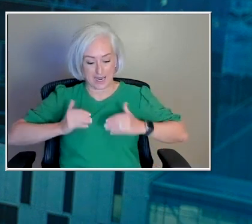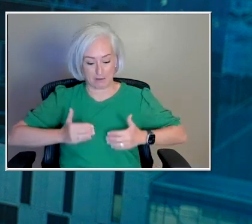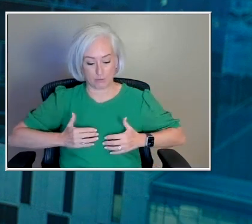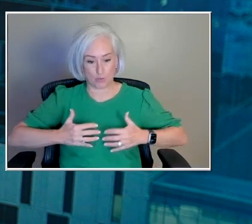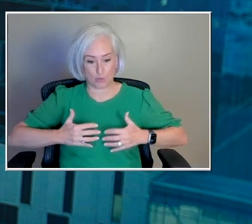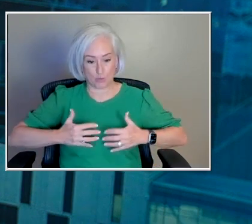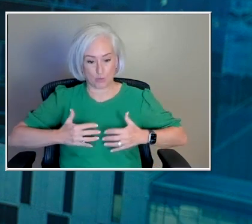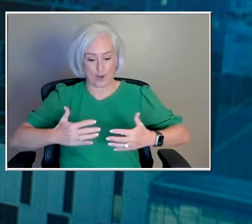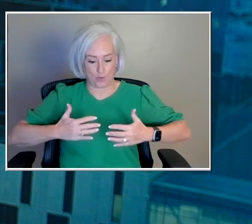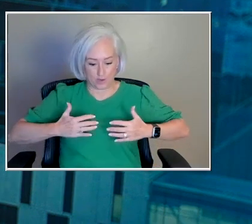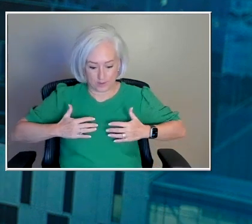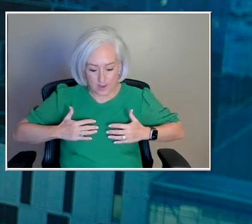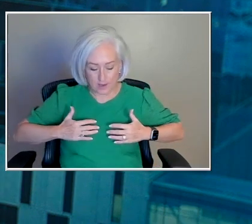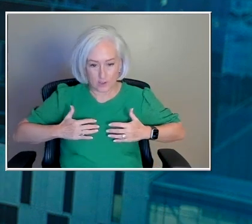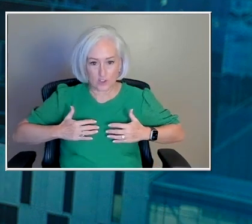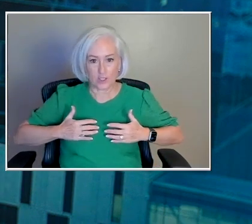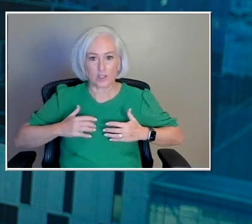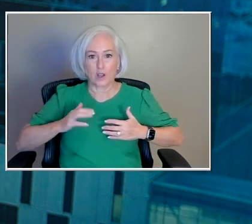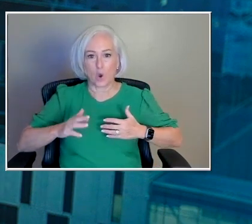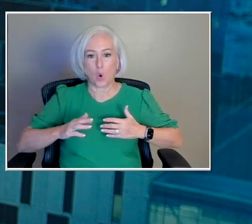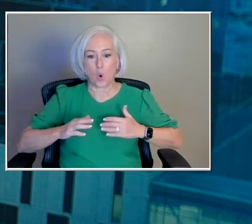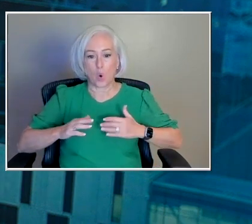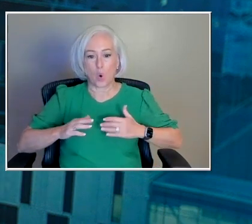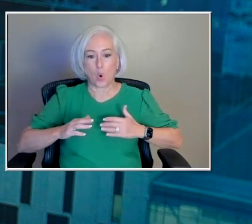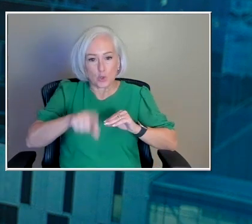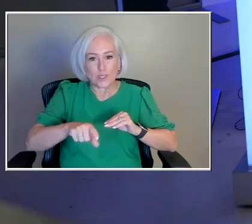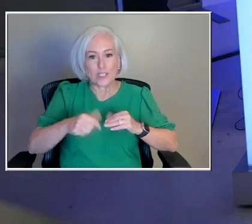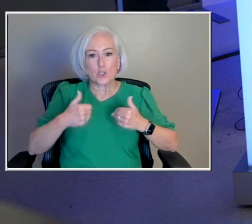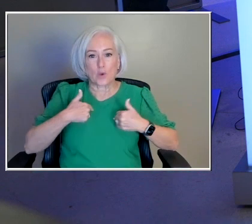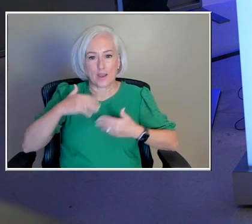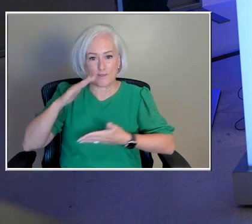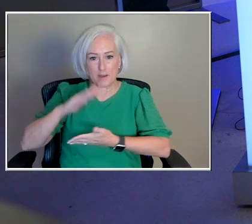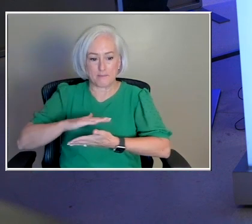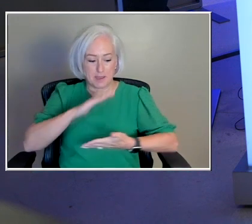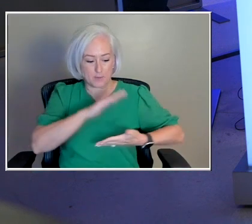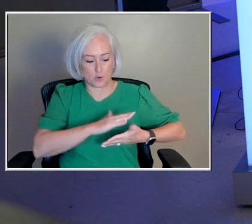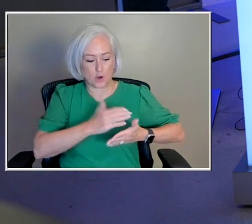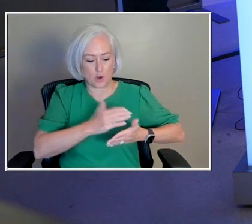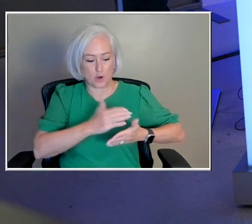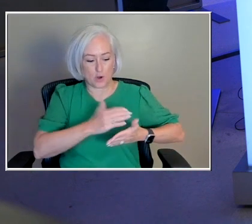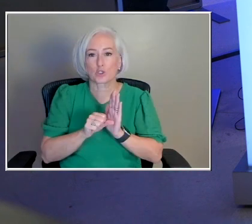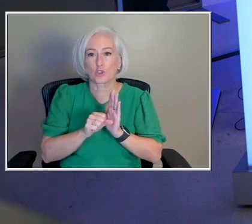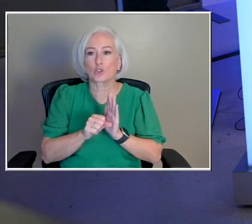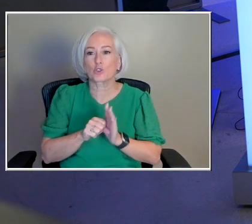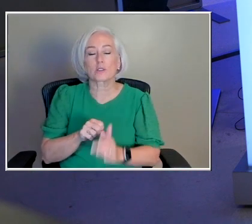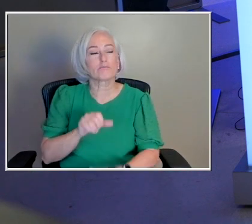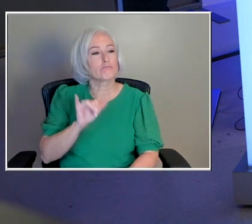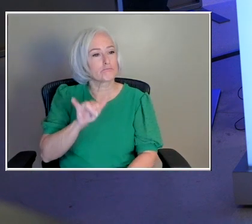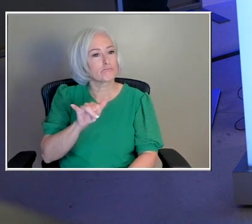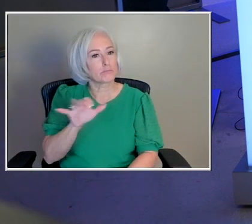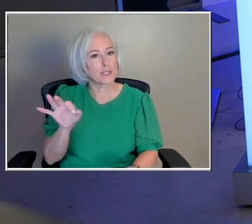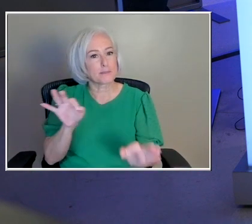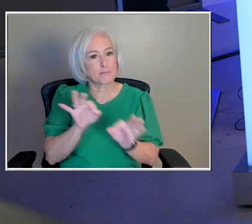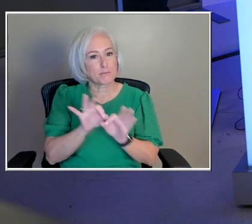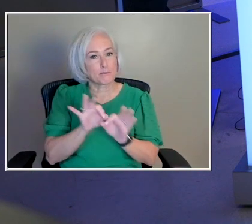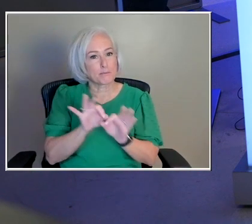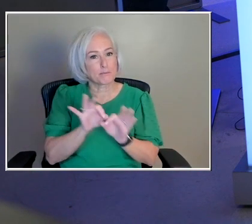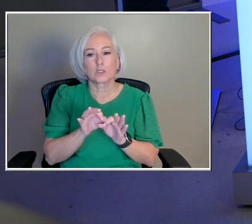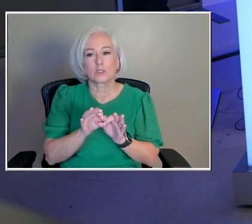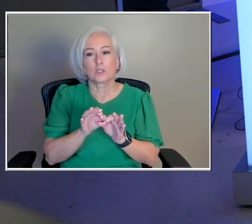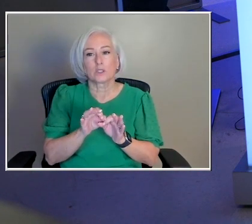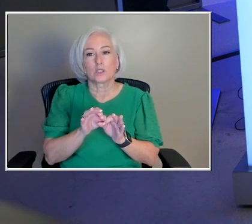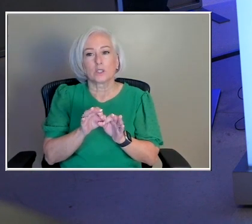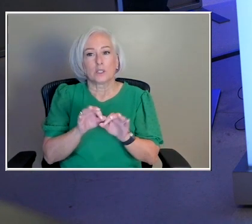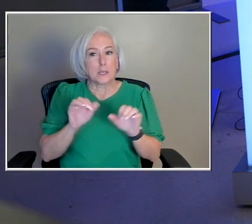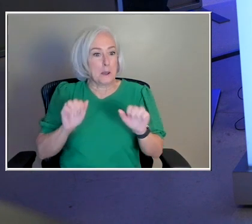be getting a mammogram prior to going to surgery. I like that you mentioned that really stood out to you, because not is it possible that other